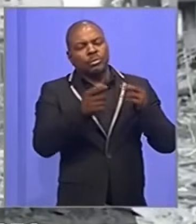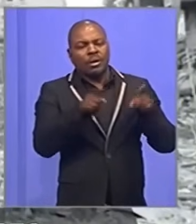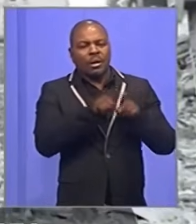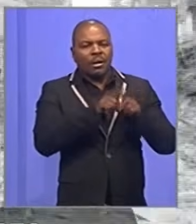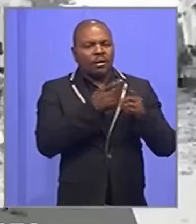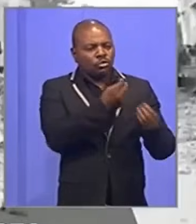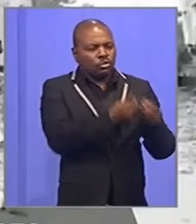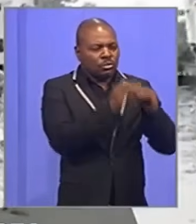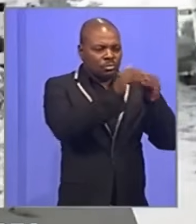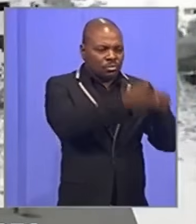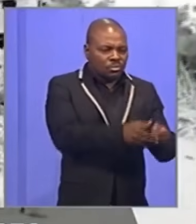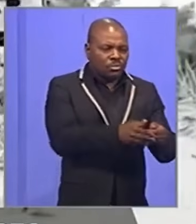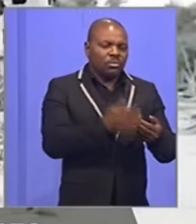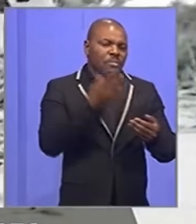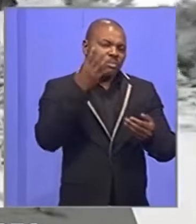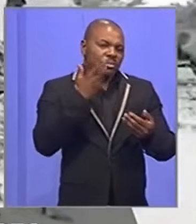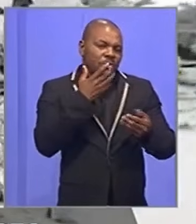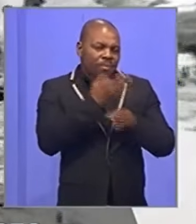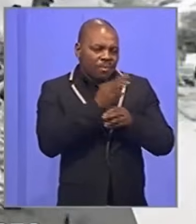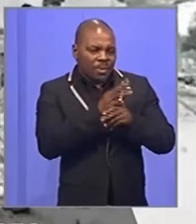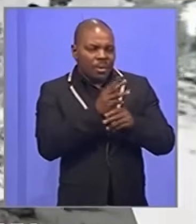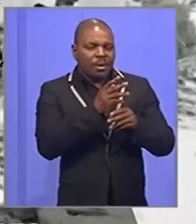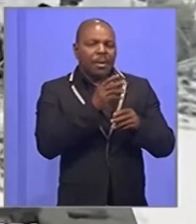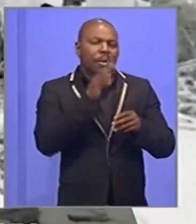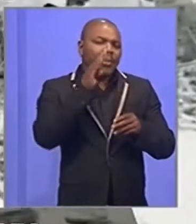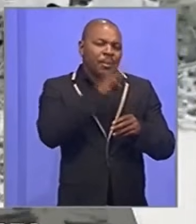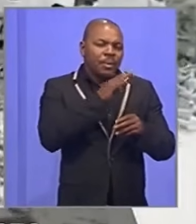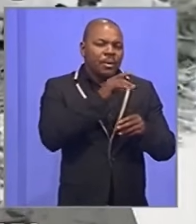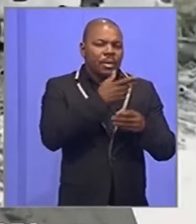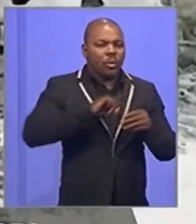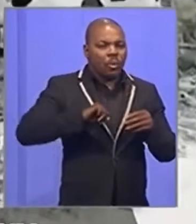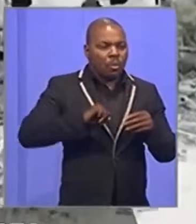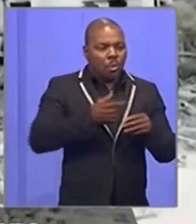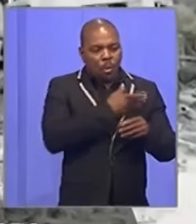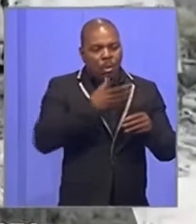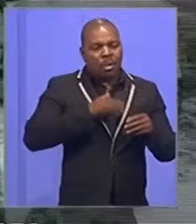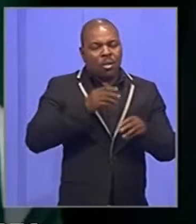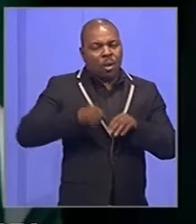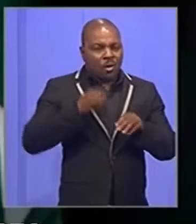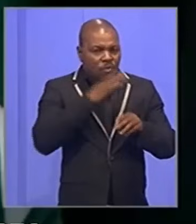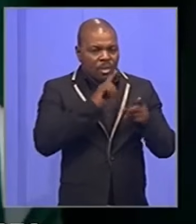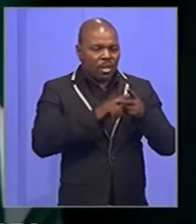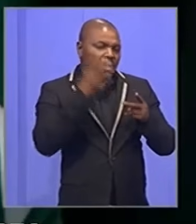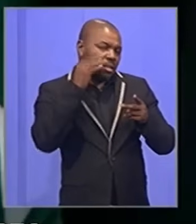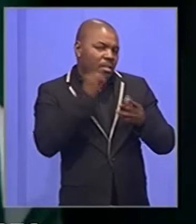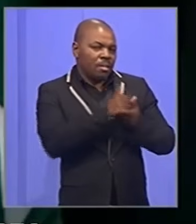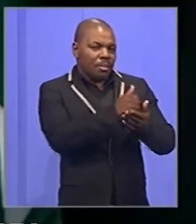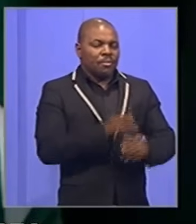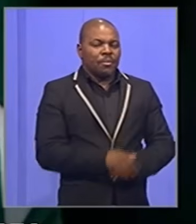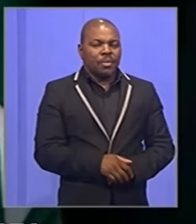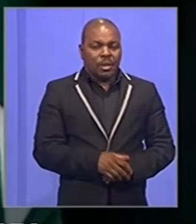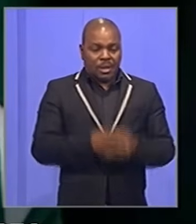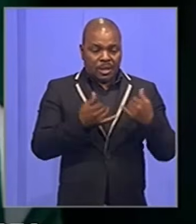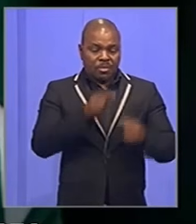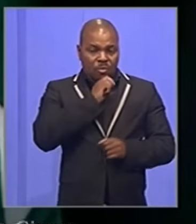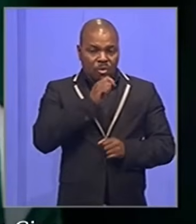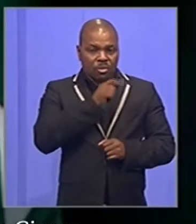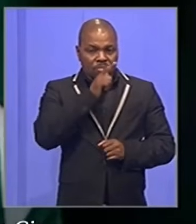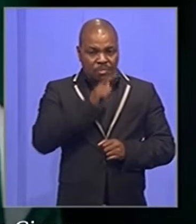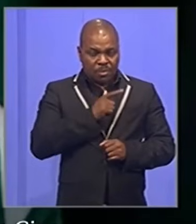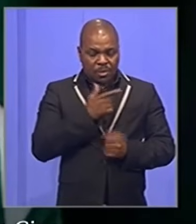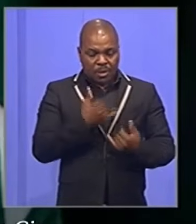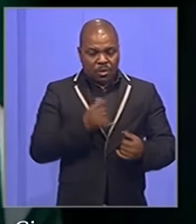ya bana bahlolohadi le maqheku. 3 to 4 days ago they sent us a message to say that he, his wife, his 3